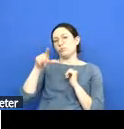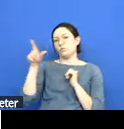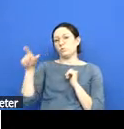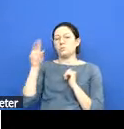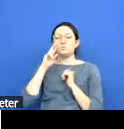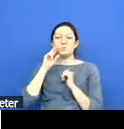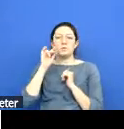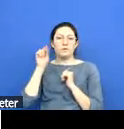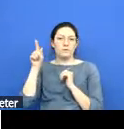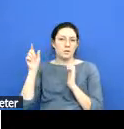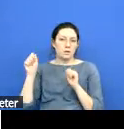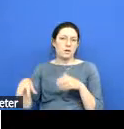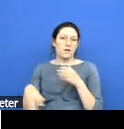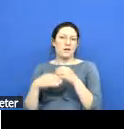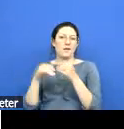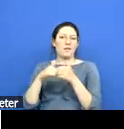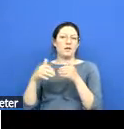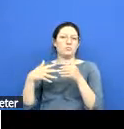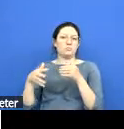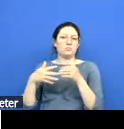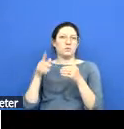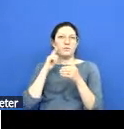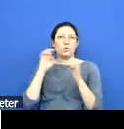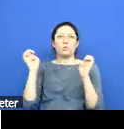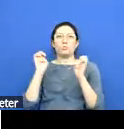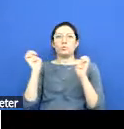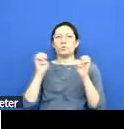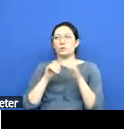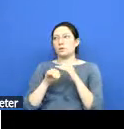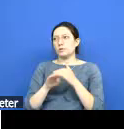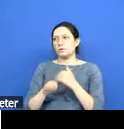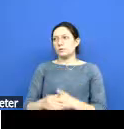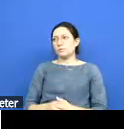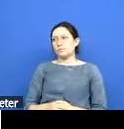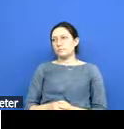God forbid it's ever needed, is something I'd like to see. So.